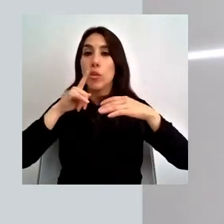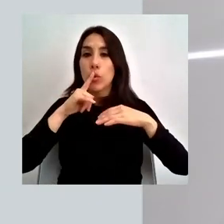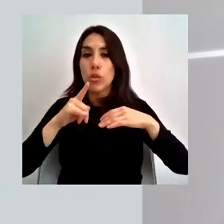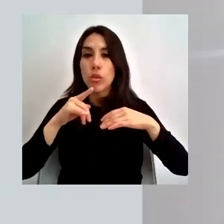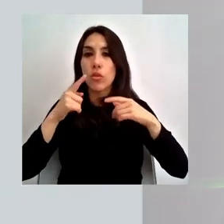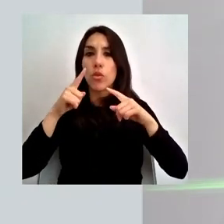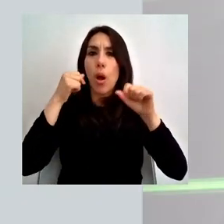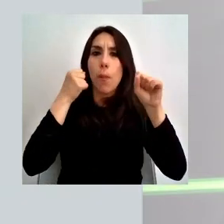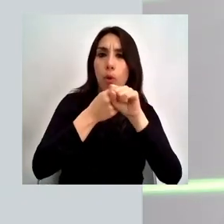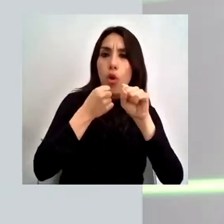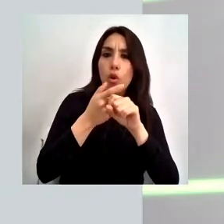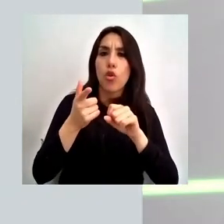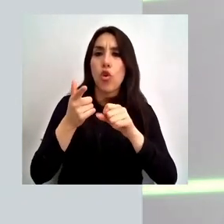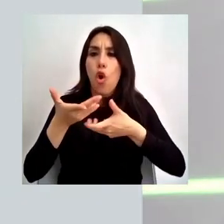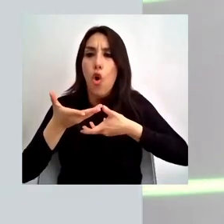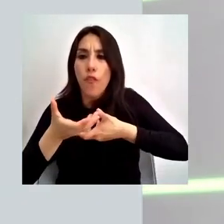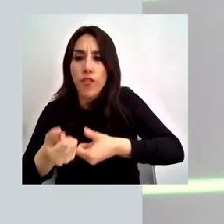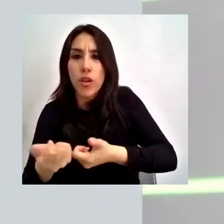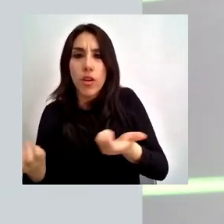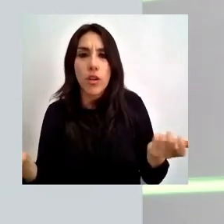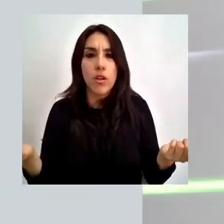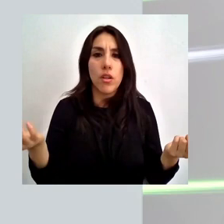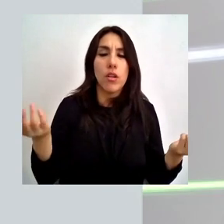for Disability Confidence.